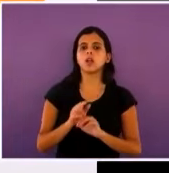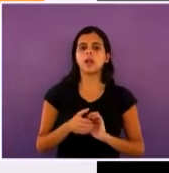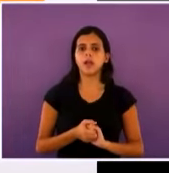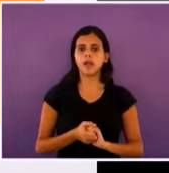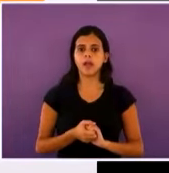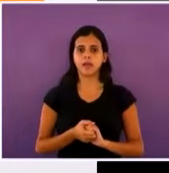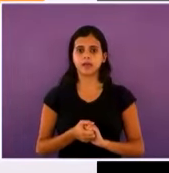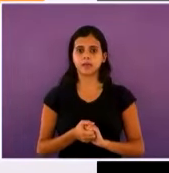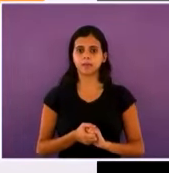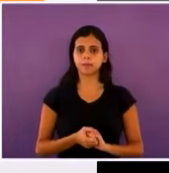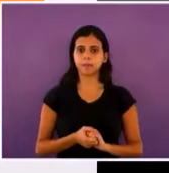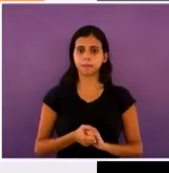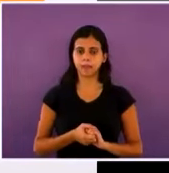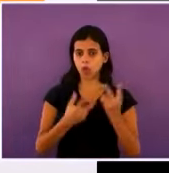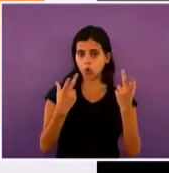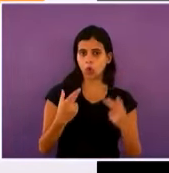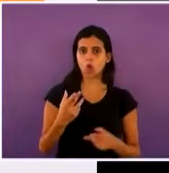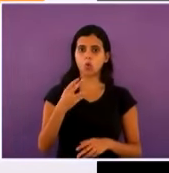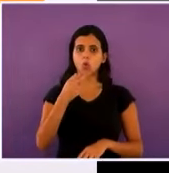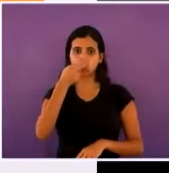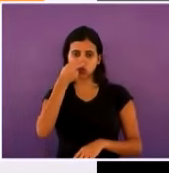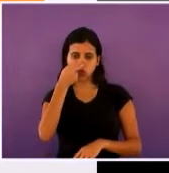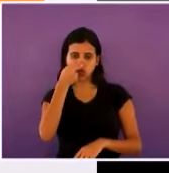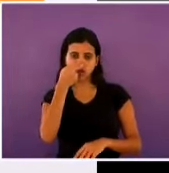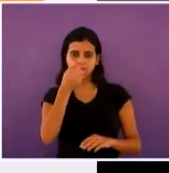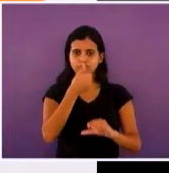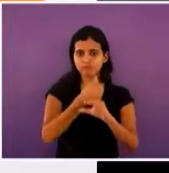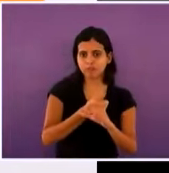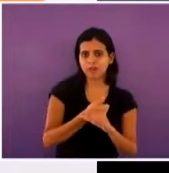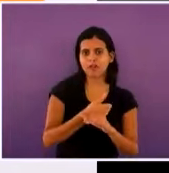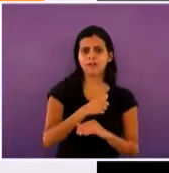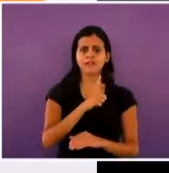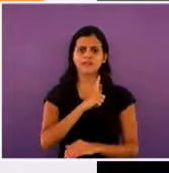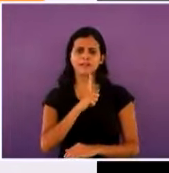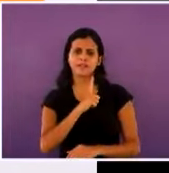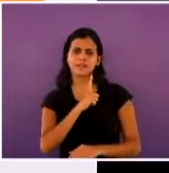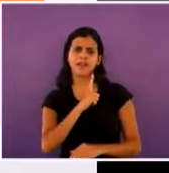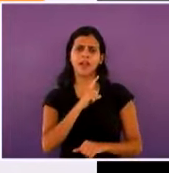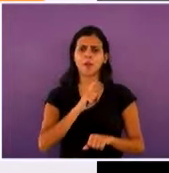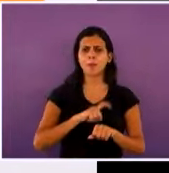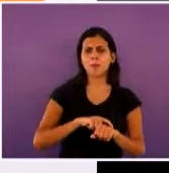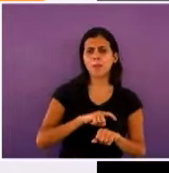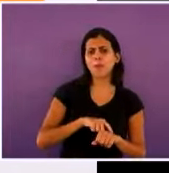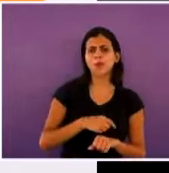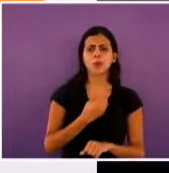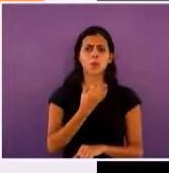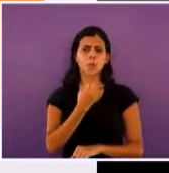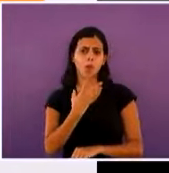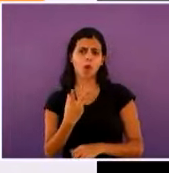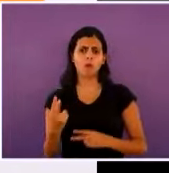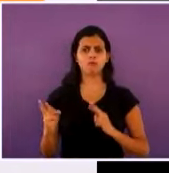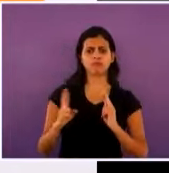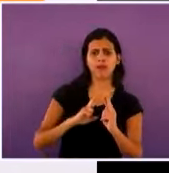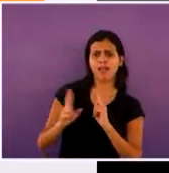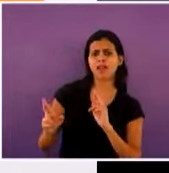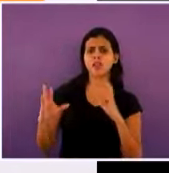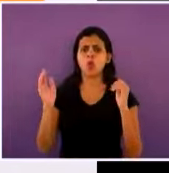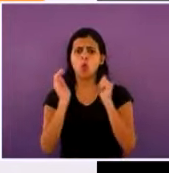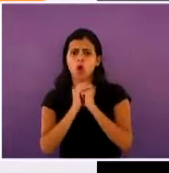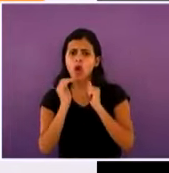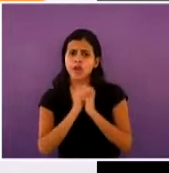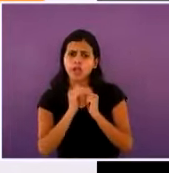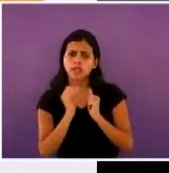espiritualidade. He's very good into spontaneous prayer. Ele é muito bom em relação a orações